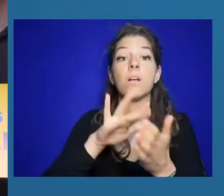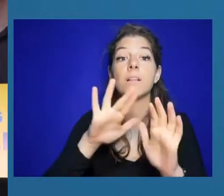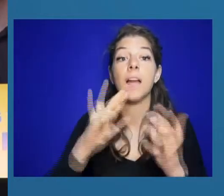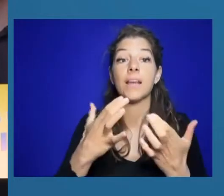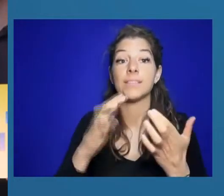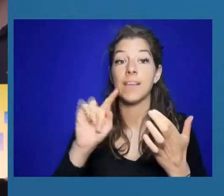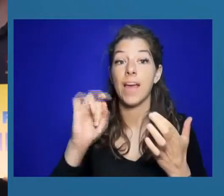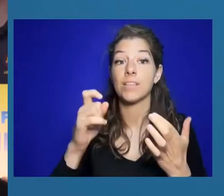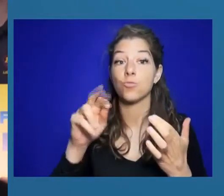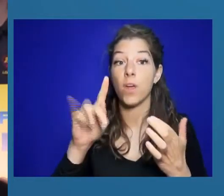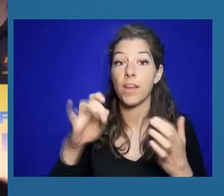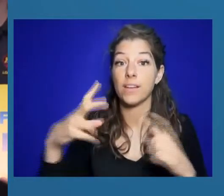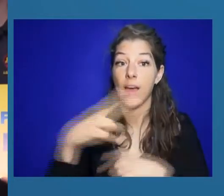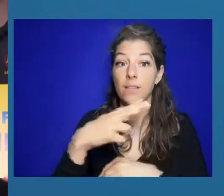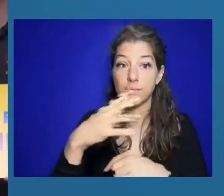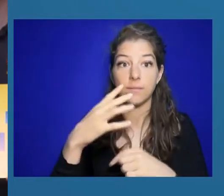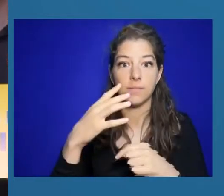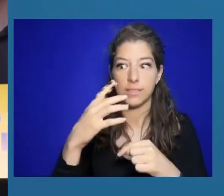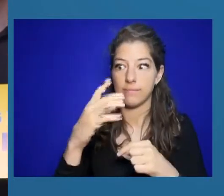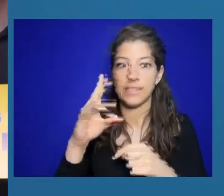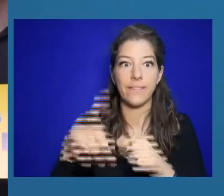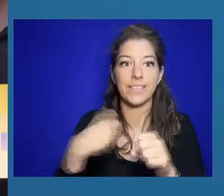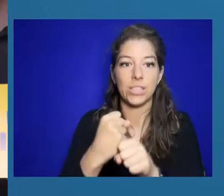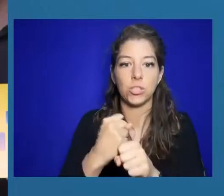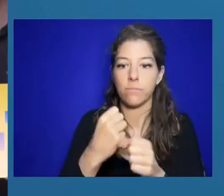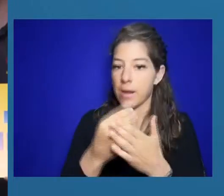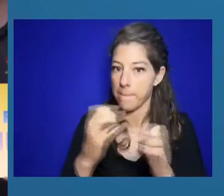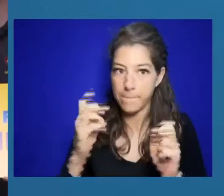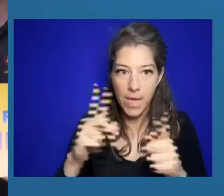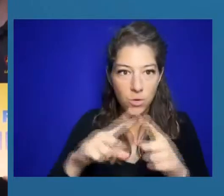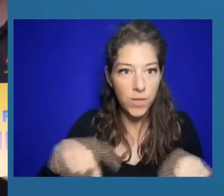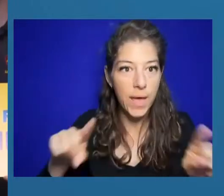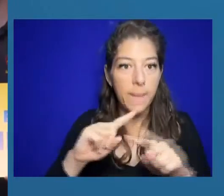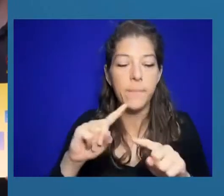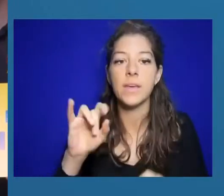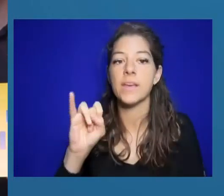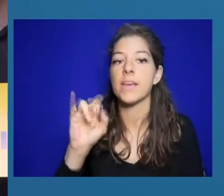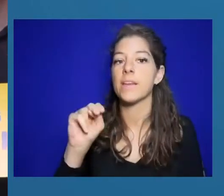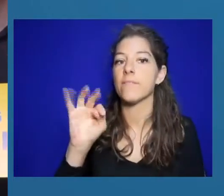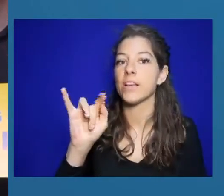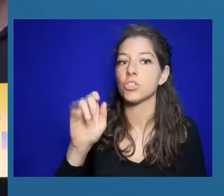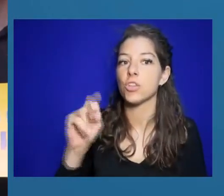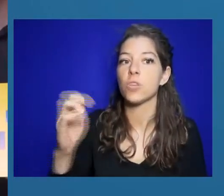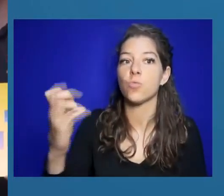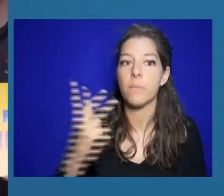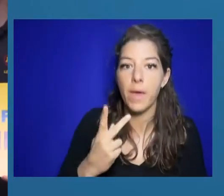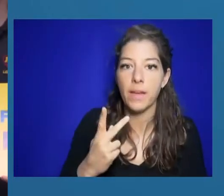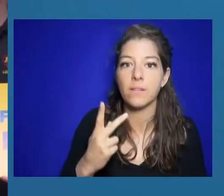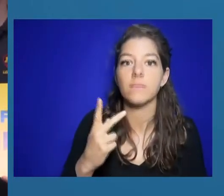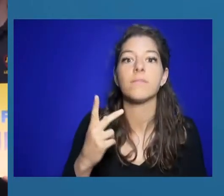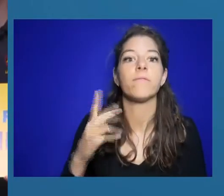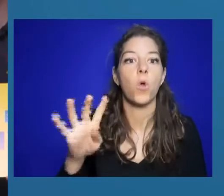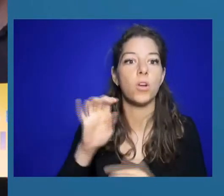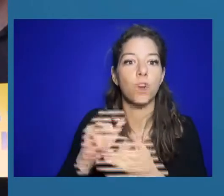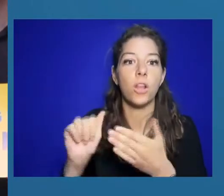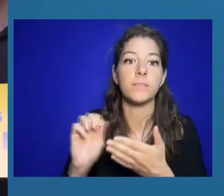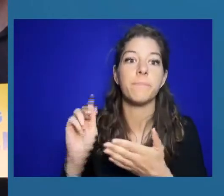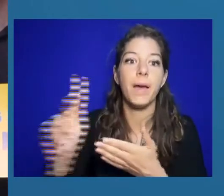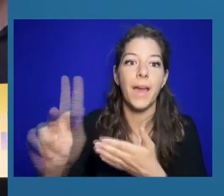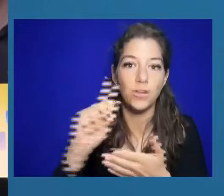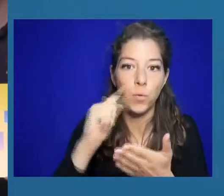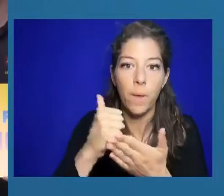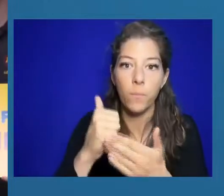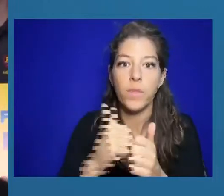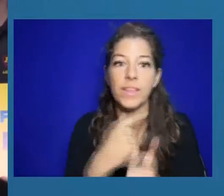years, money back in people's pockets. An inflation rebate, $400 back in pockets to help with this.